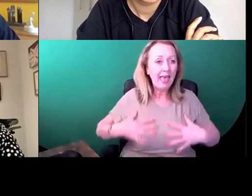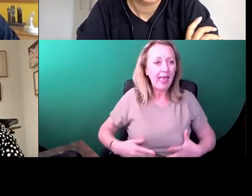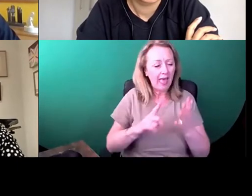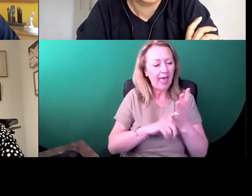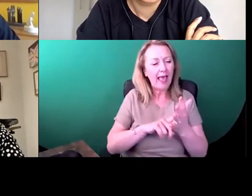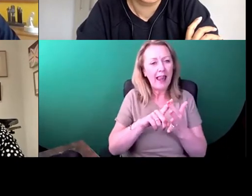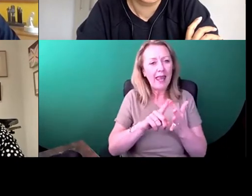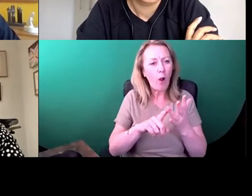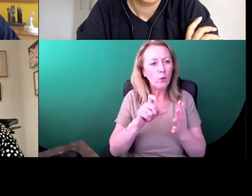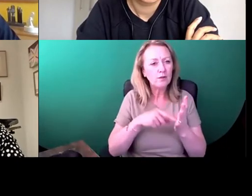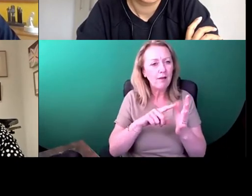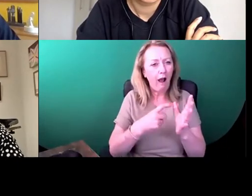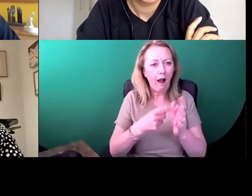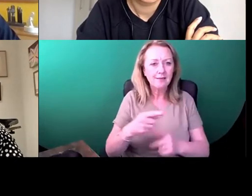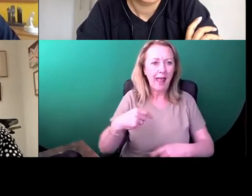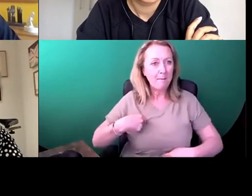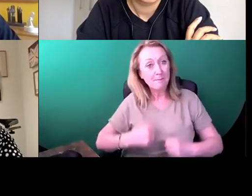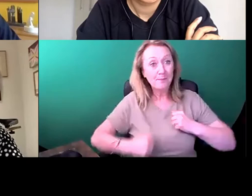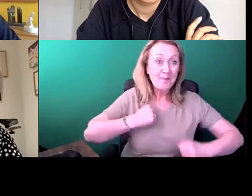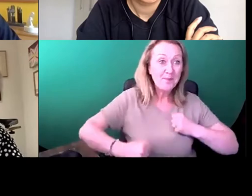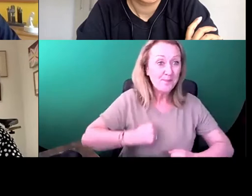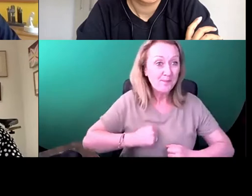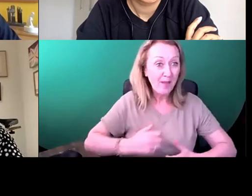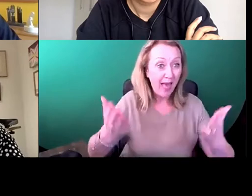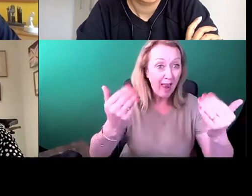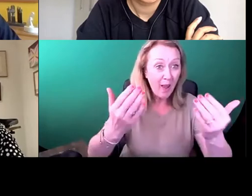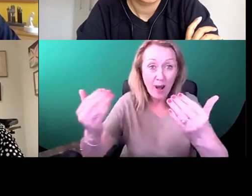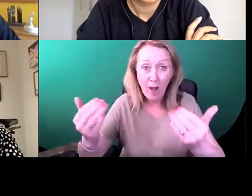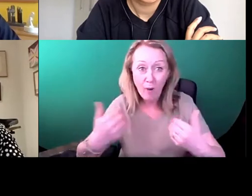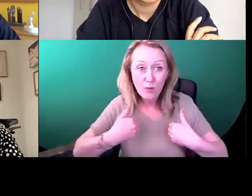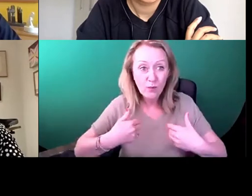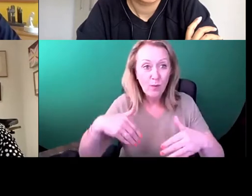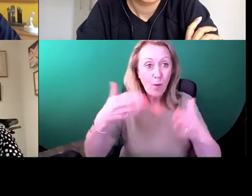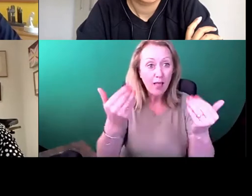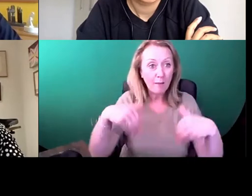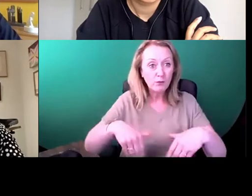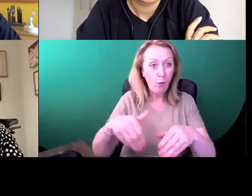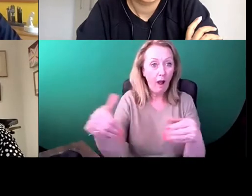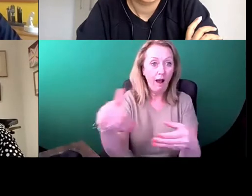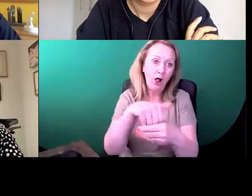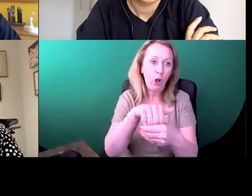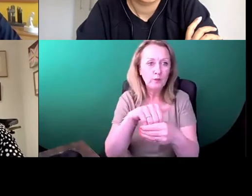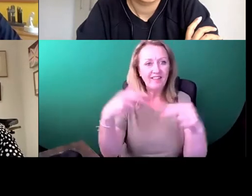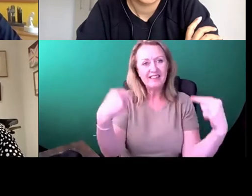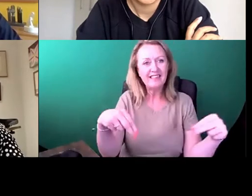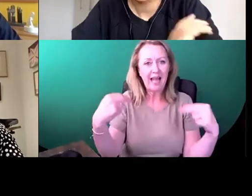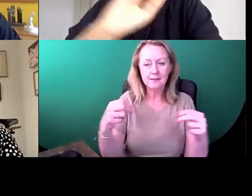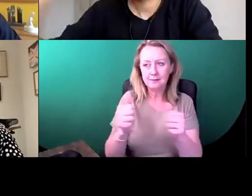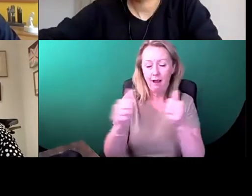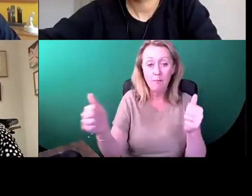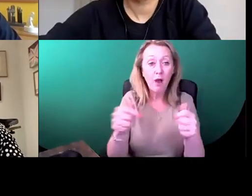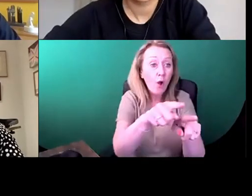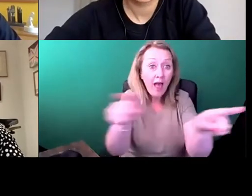"Hello, hello, and welcome, welcome to our very inclusive dance company. Everyone is so welcome and everyone